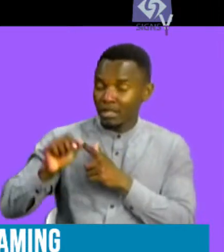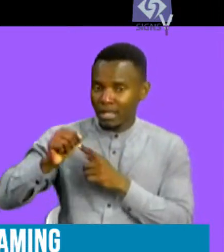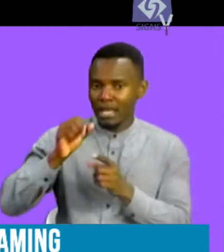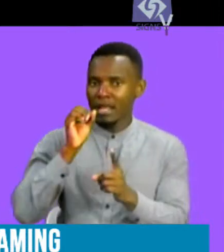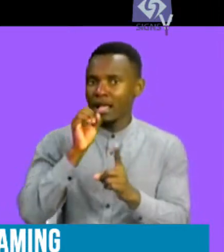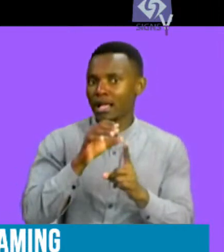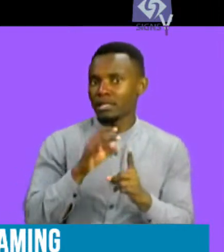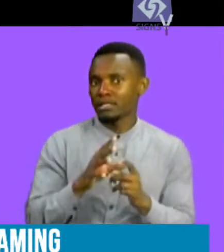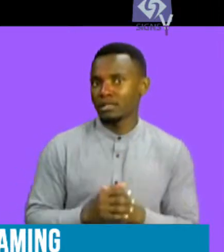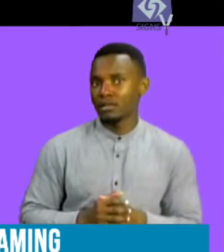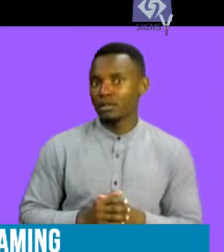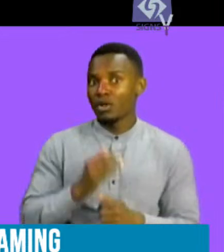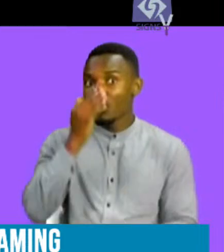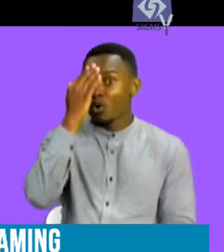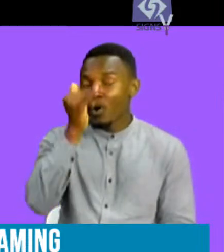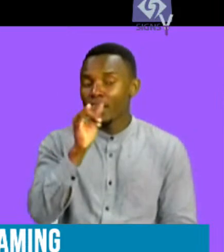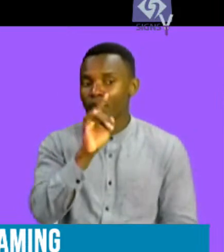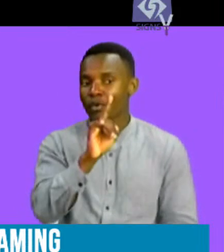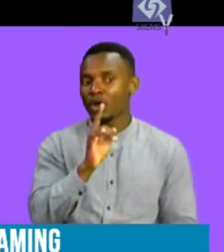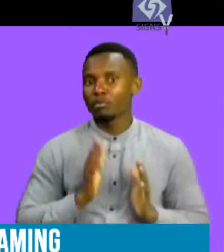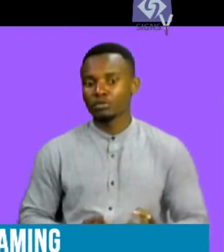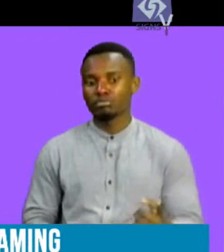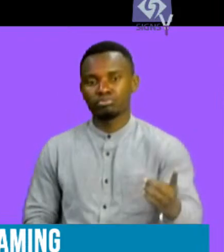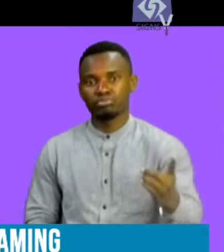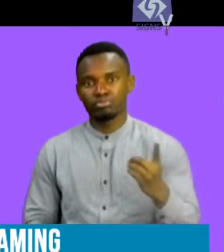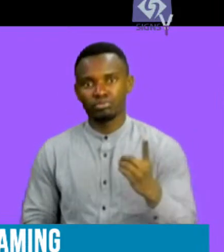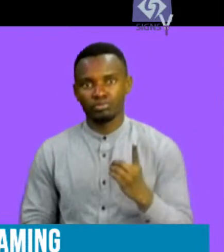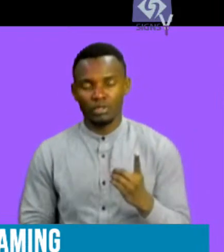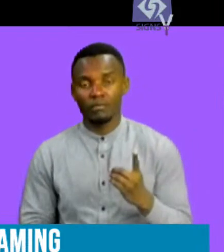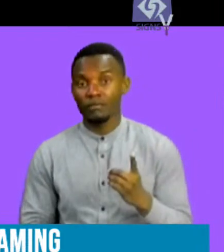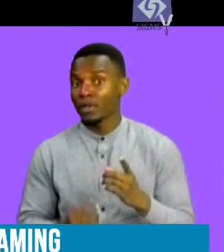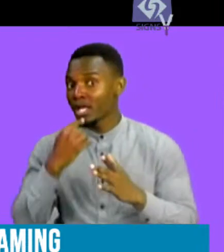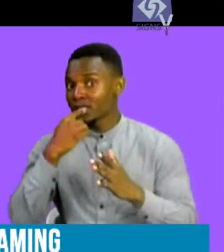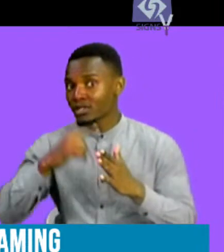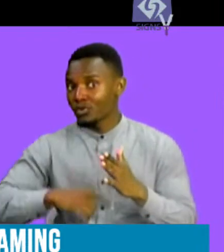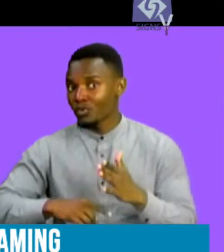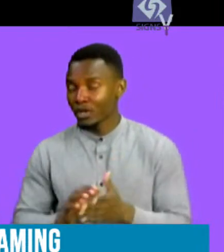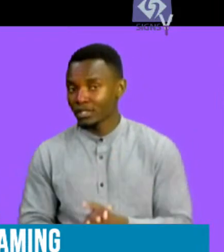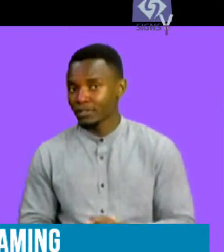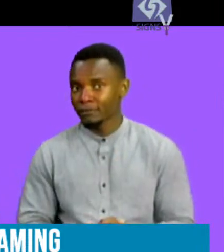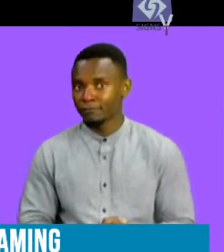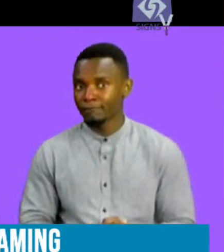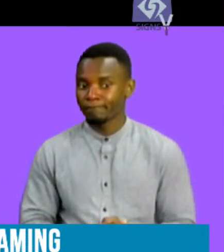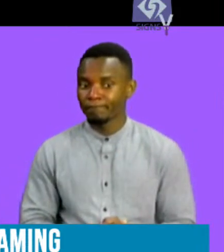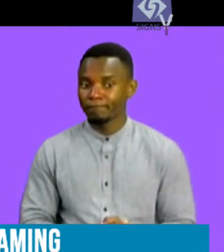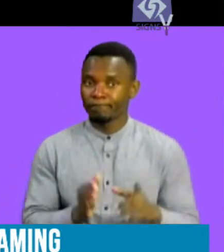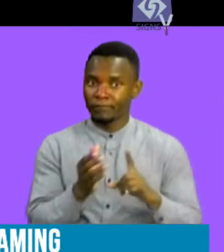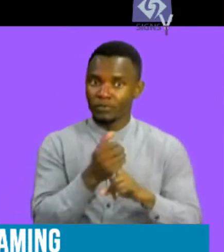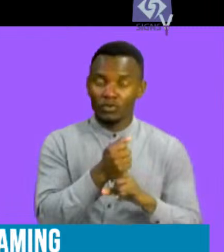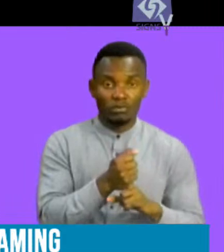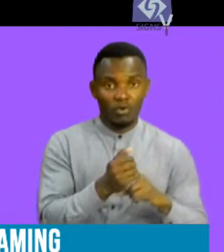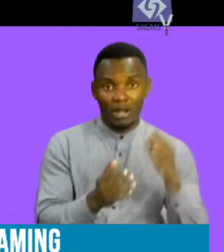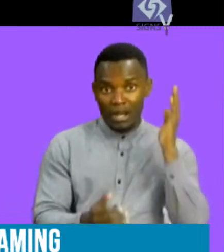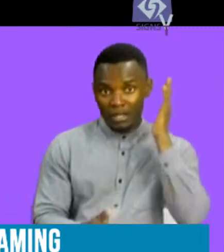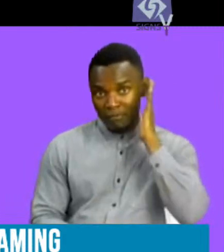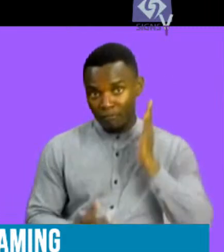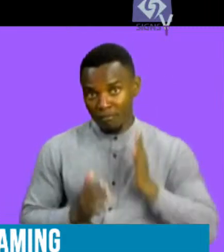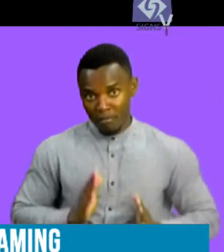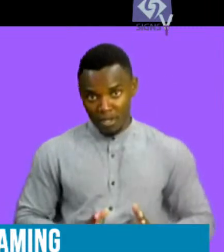see, one person came to me, actually the clinician, who told me he got this gentleman that was deaf,